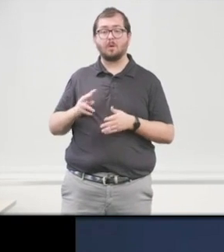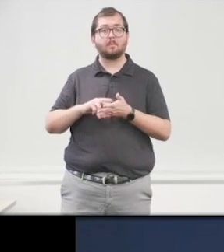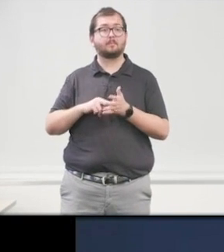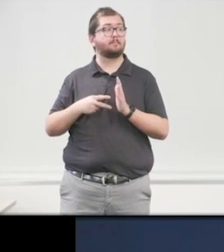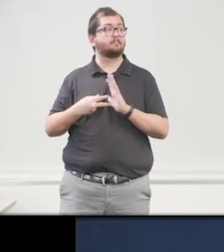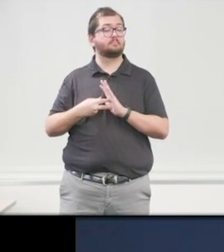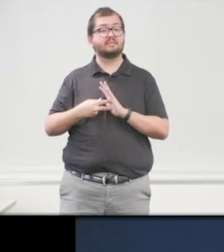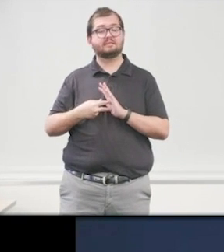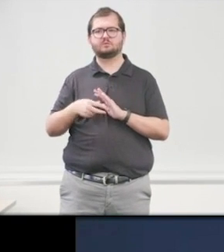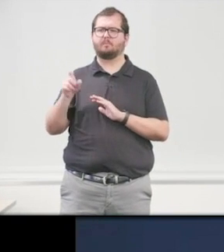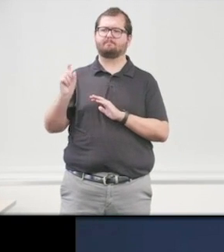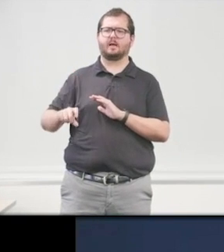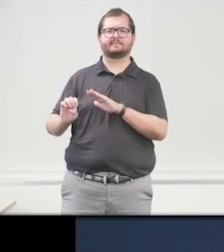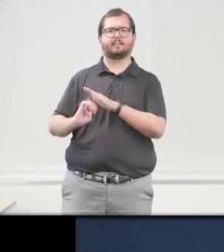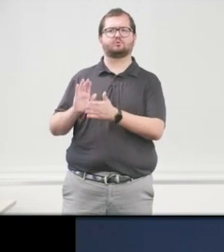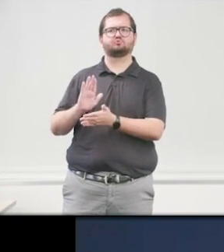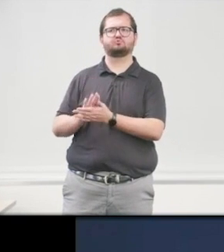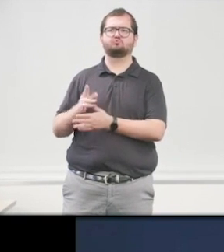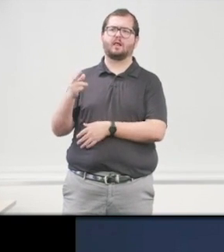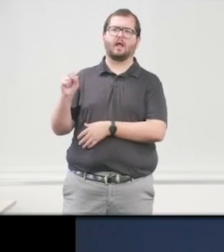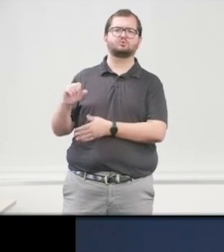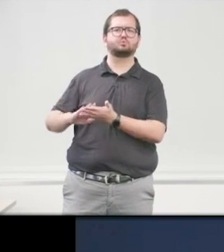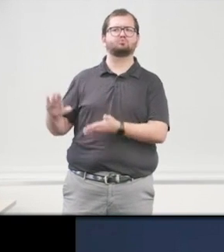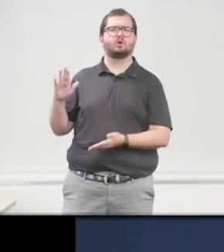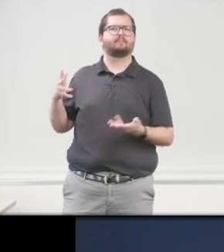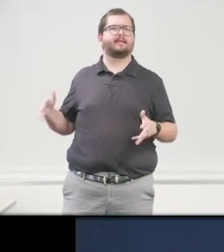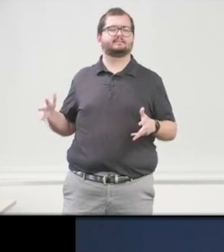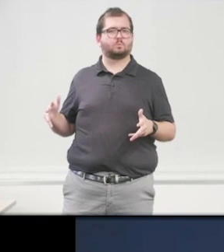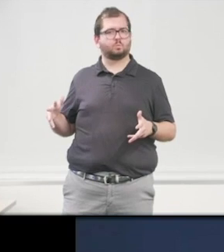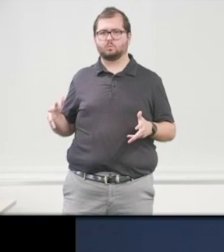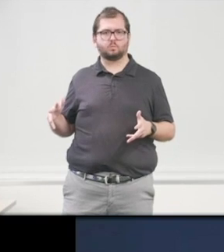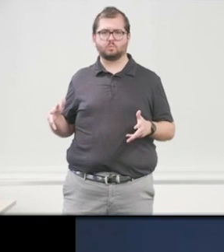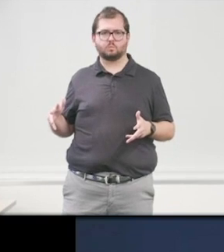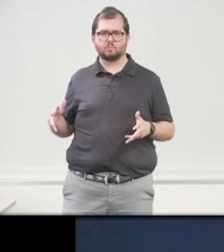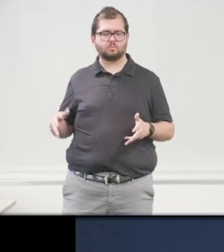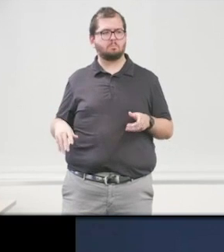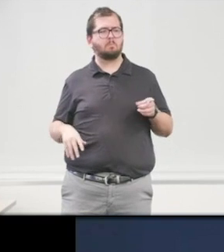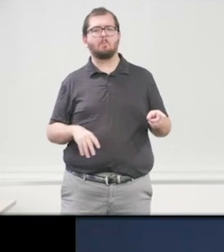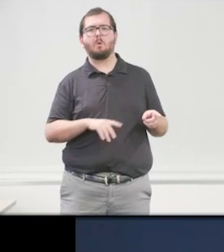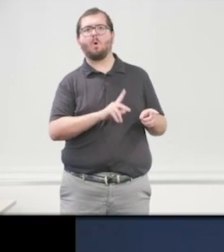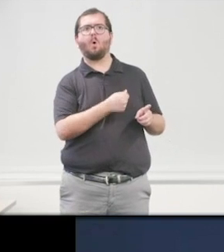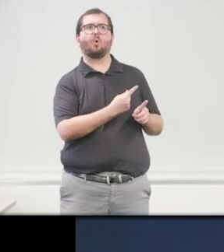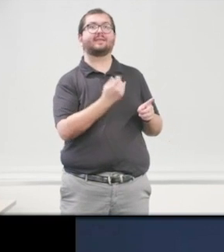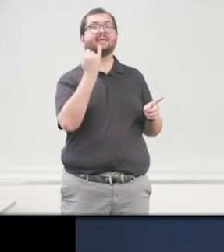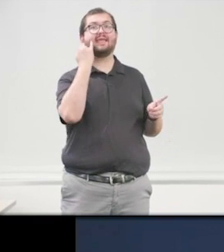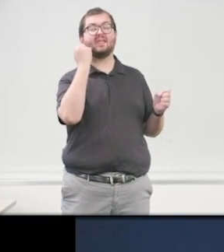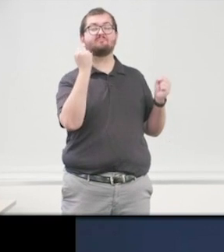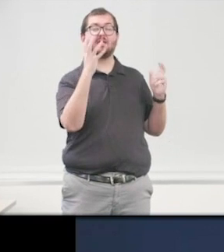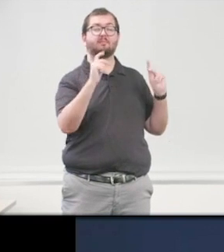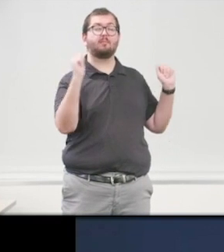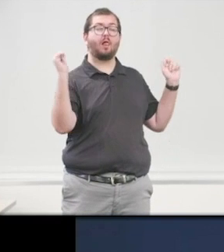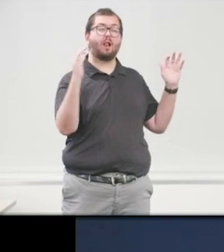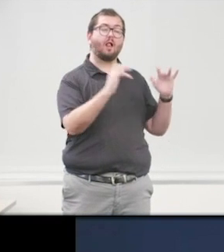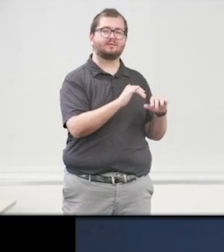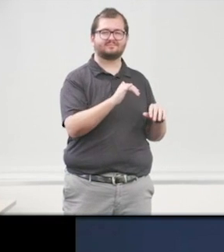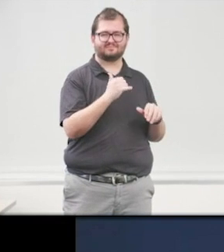an elementary school, a high school, a college. It doesn't just have to happen at a big event like what happened in